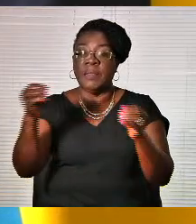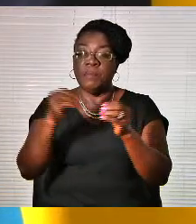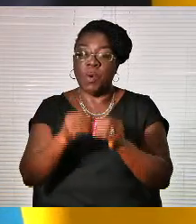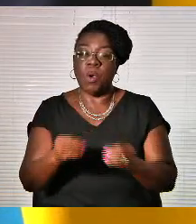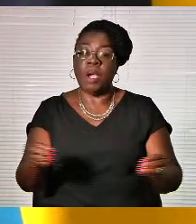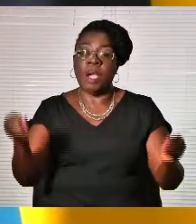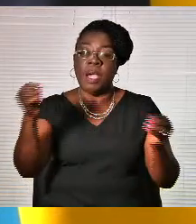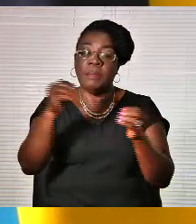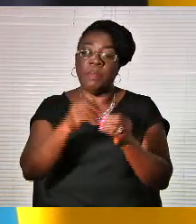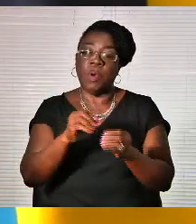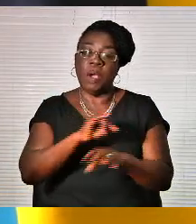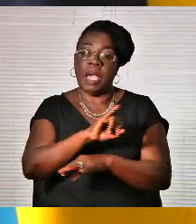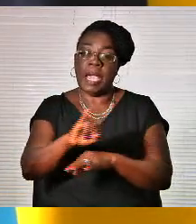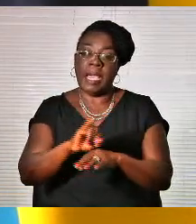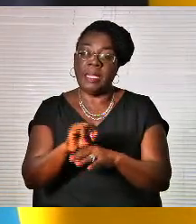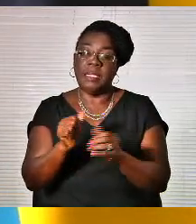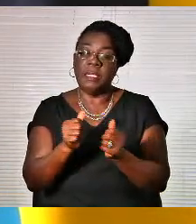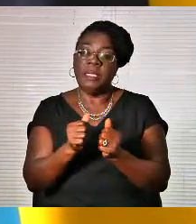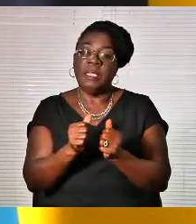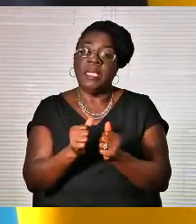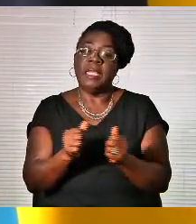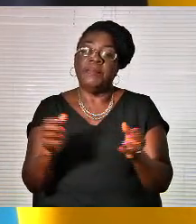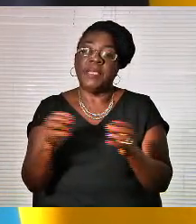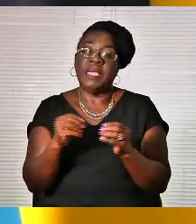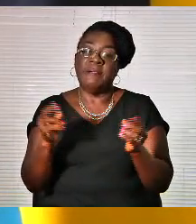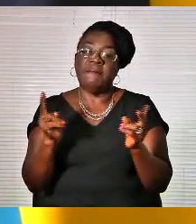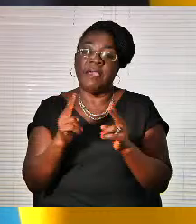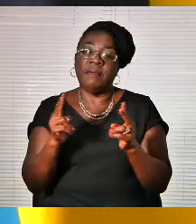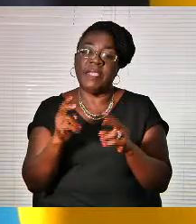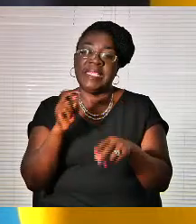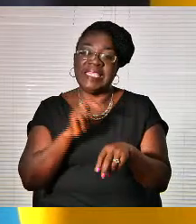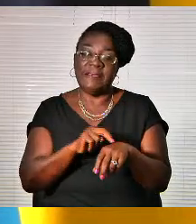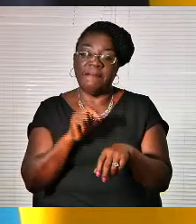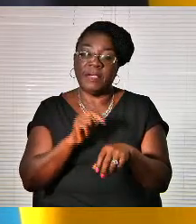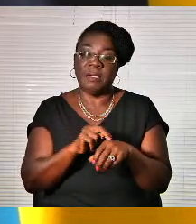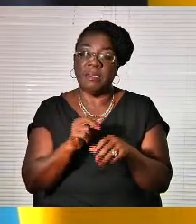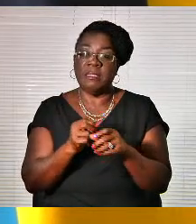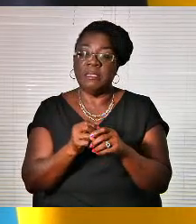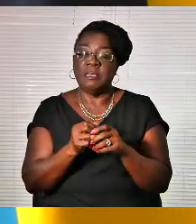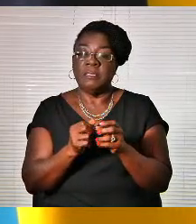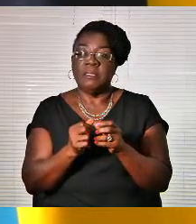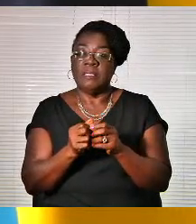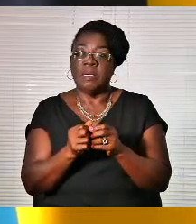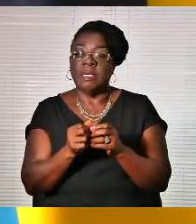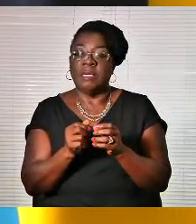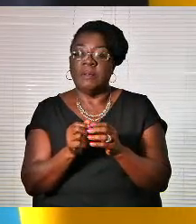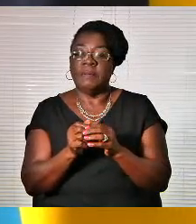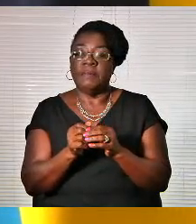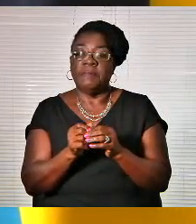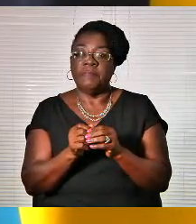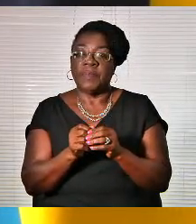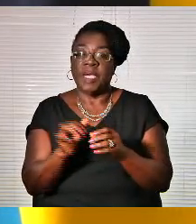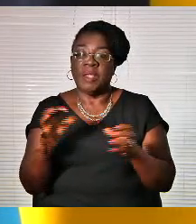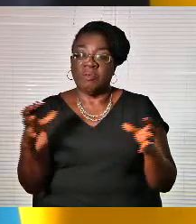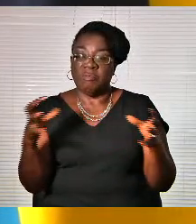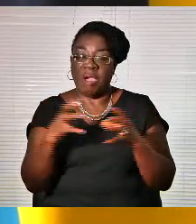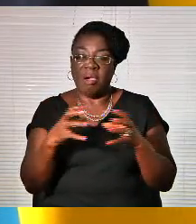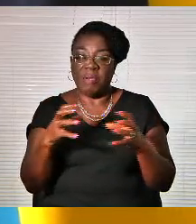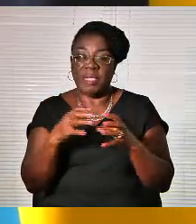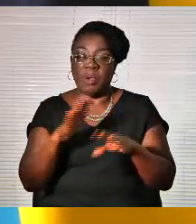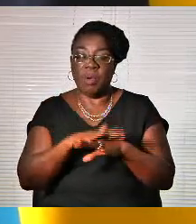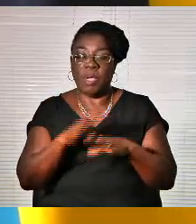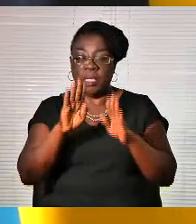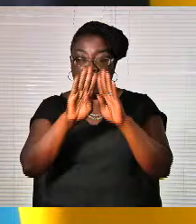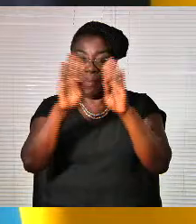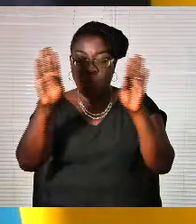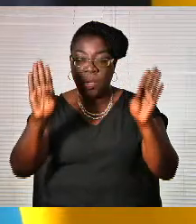islands having cases, it became very difficult and pretty much running out of space. I think certainly